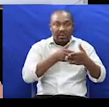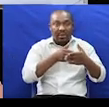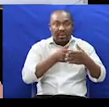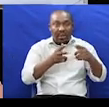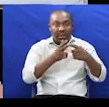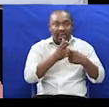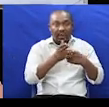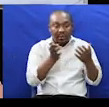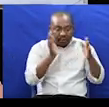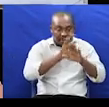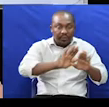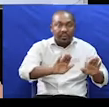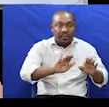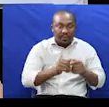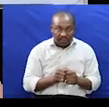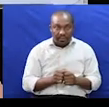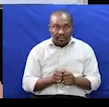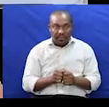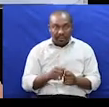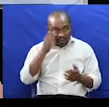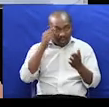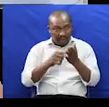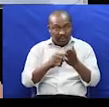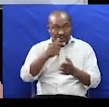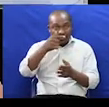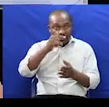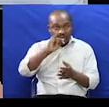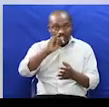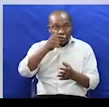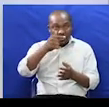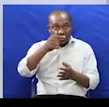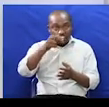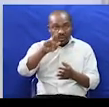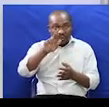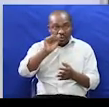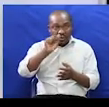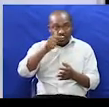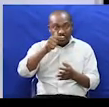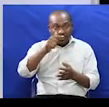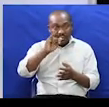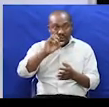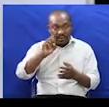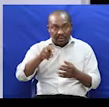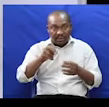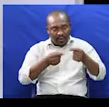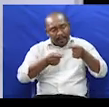is at complete. That is the meaning of titration. So, is the process